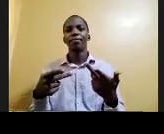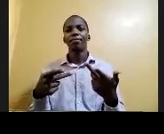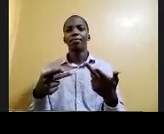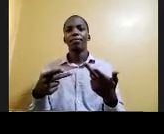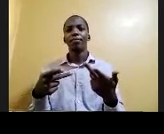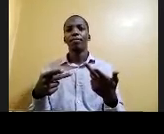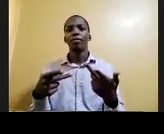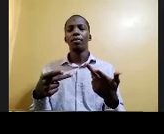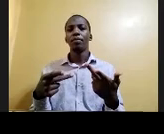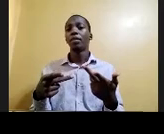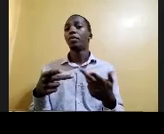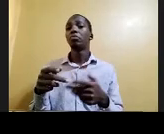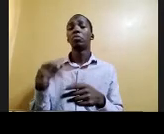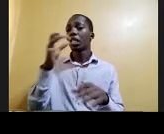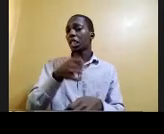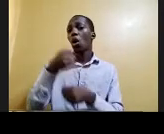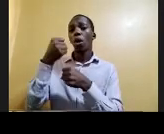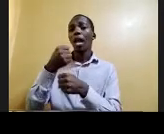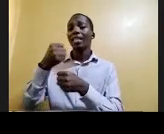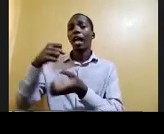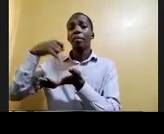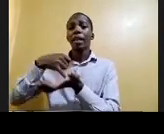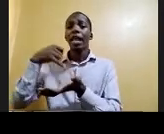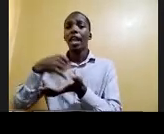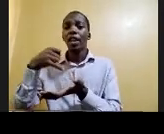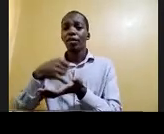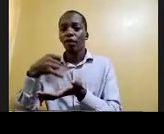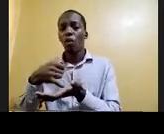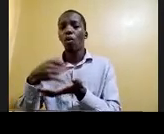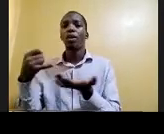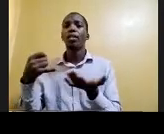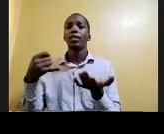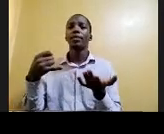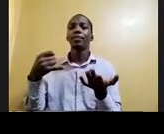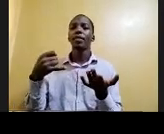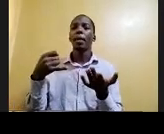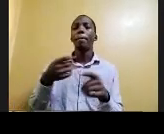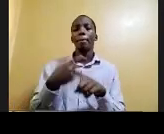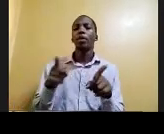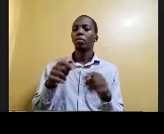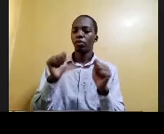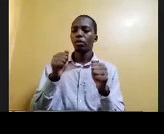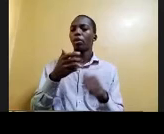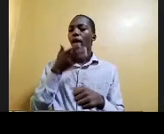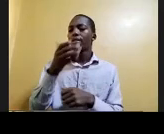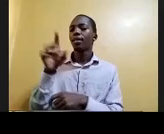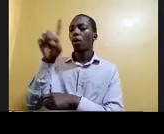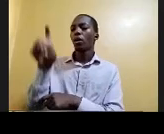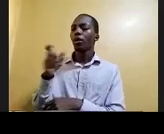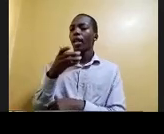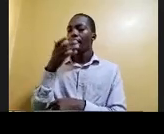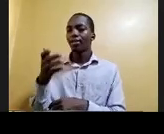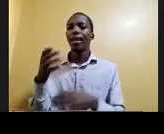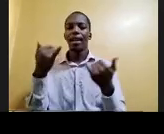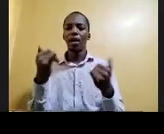stakeholders have been involved, that we're gonna go back in the question and answer. So after having had this perspective from